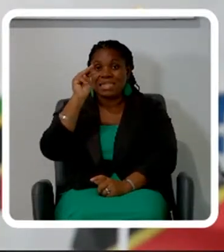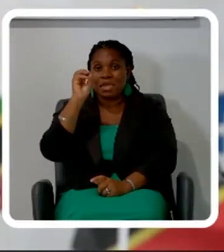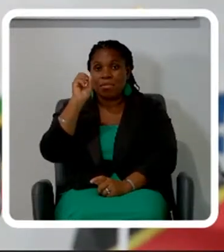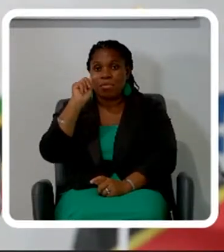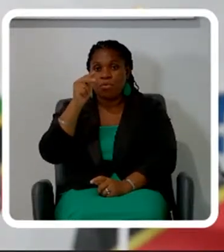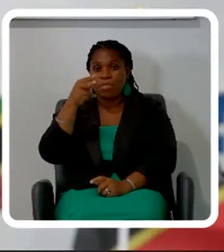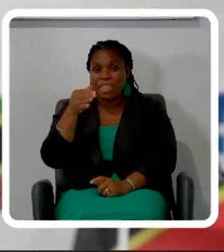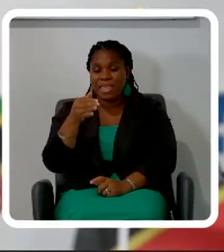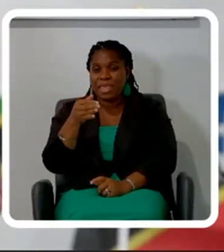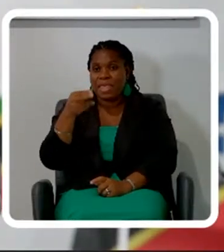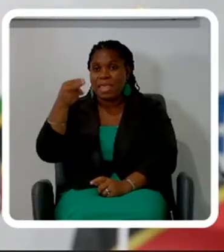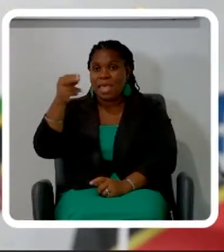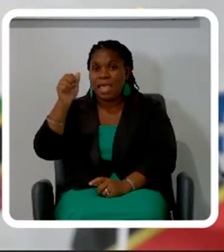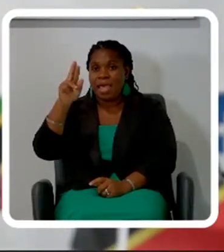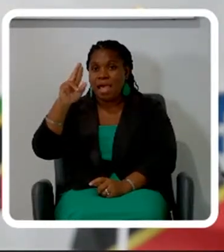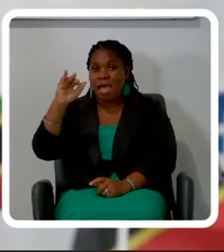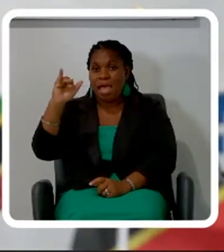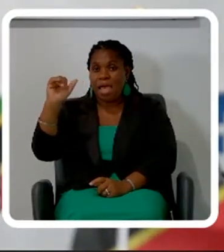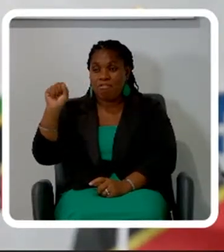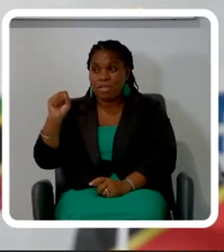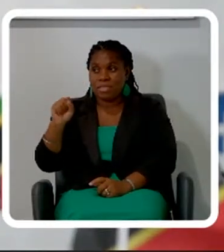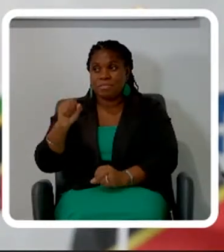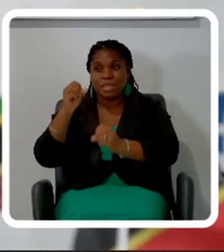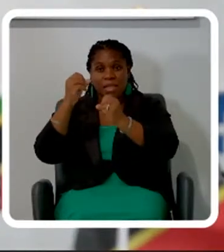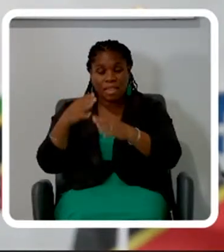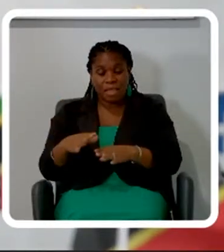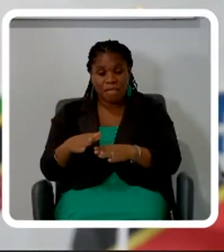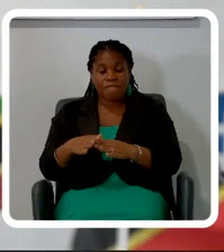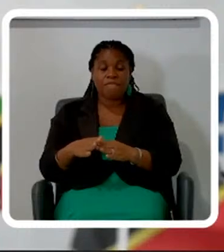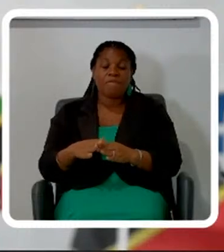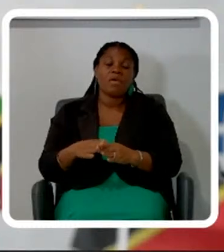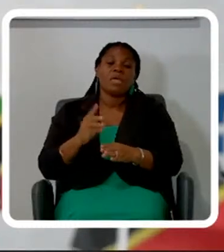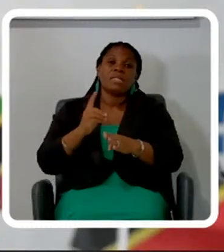the development bank in shambles.